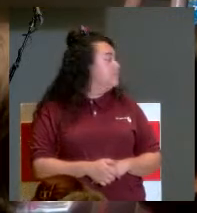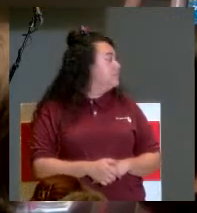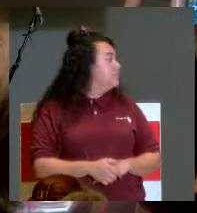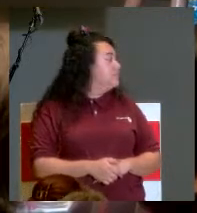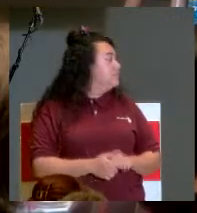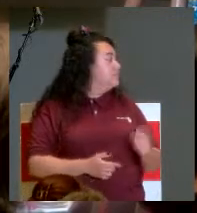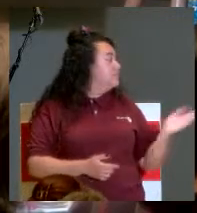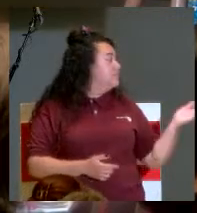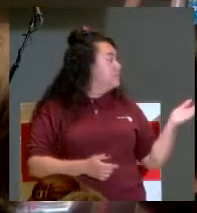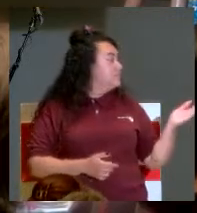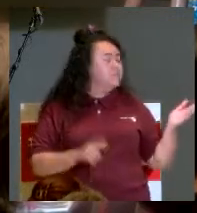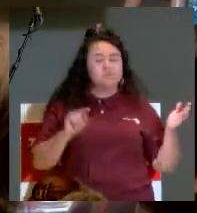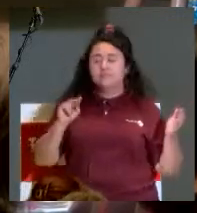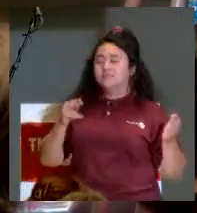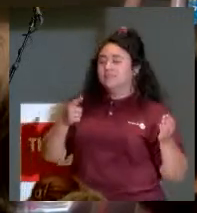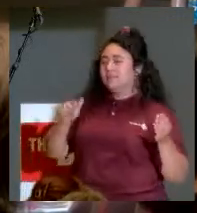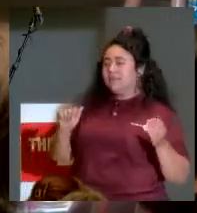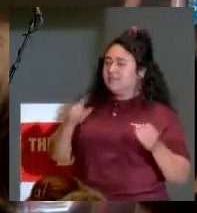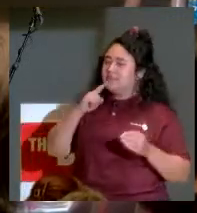It's a little hard